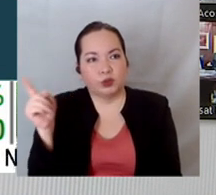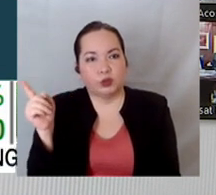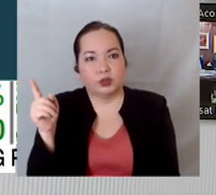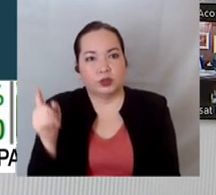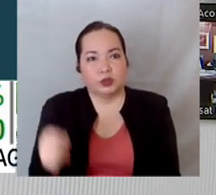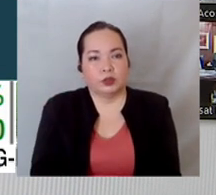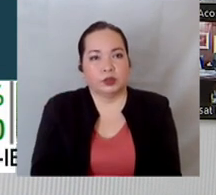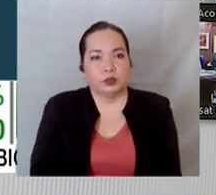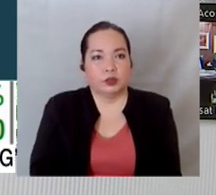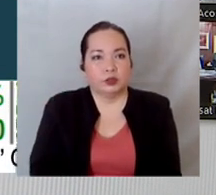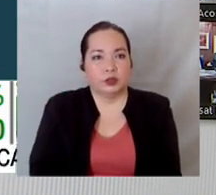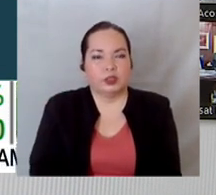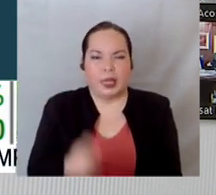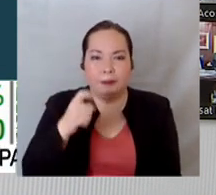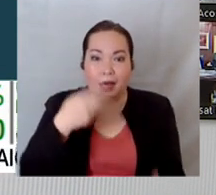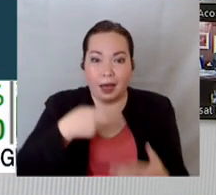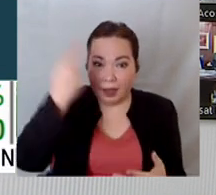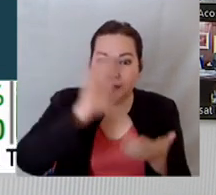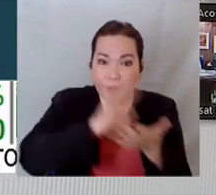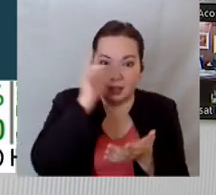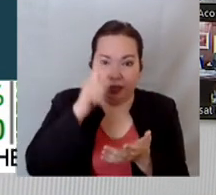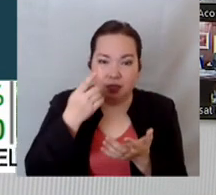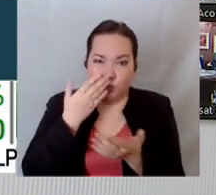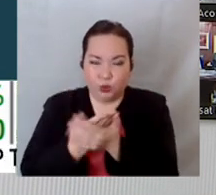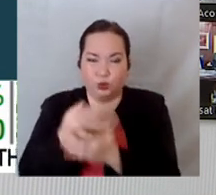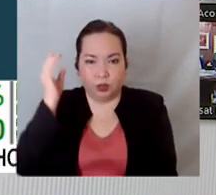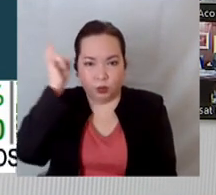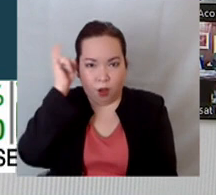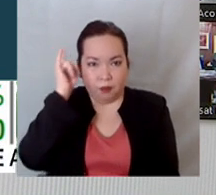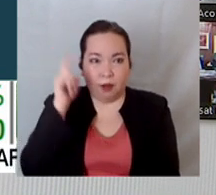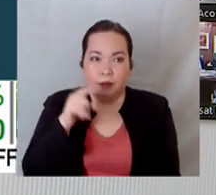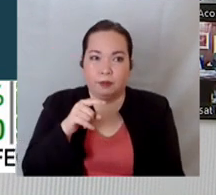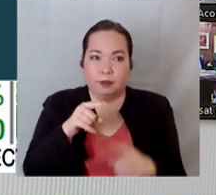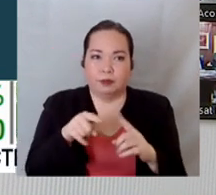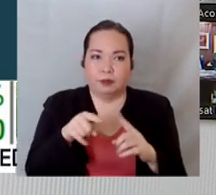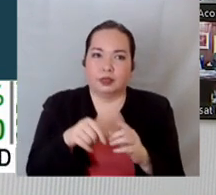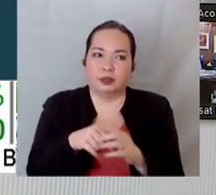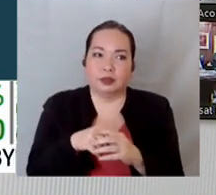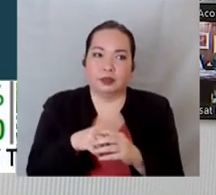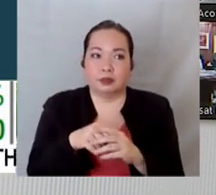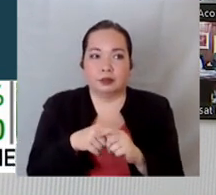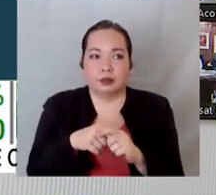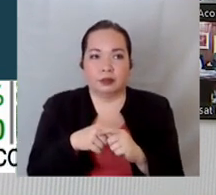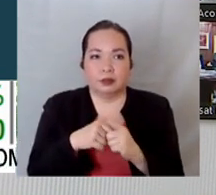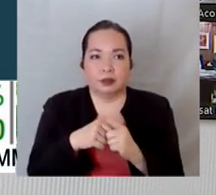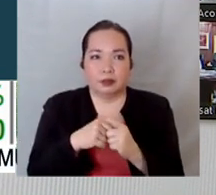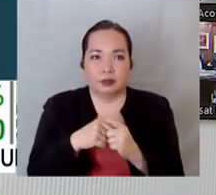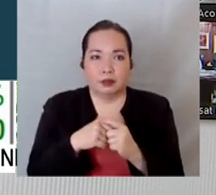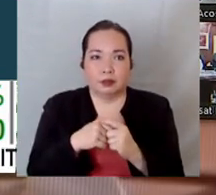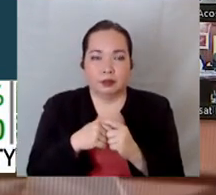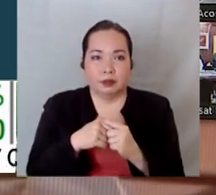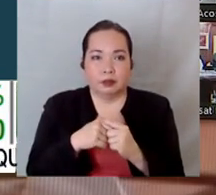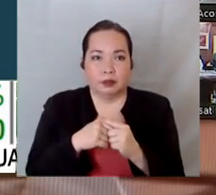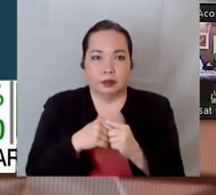tao. So it is 10 times more cheaper yung ating per bandwidth na per